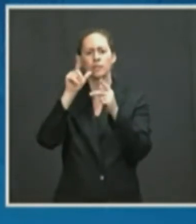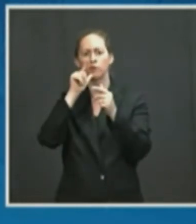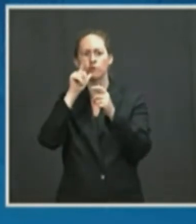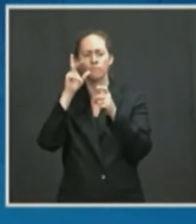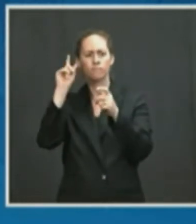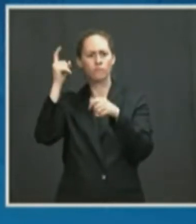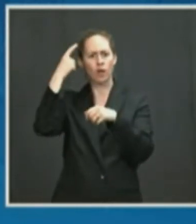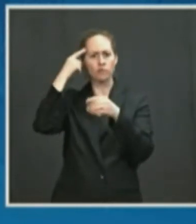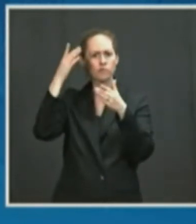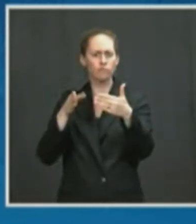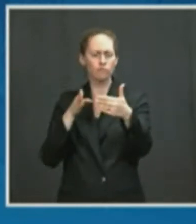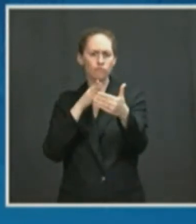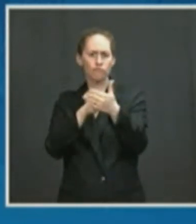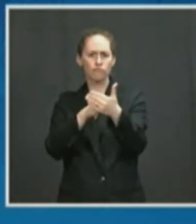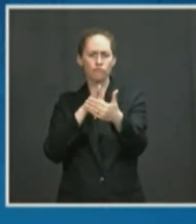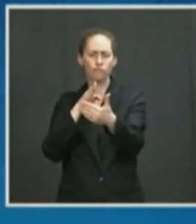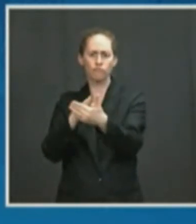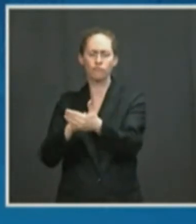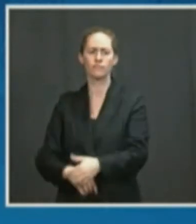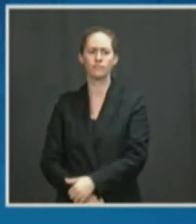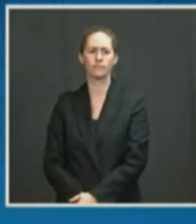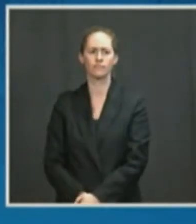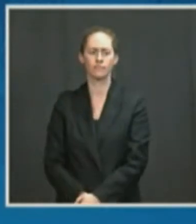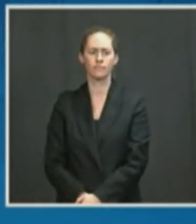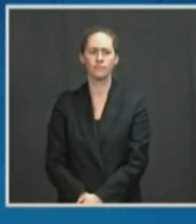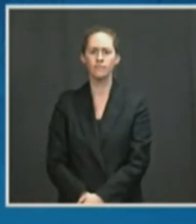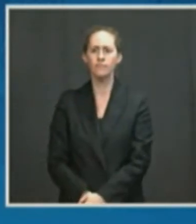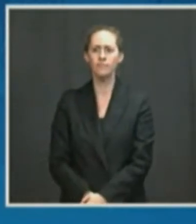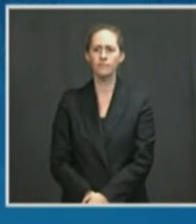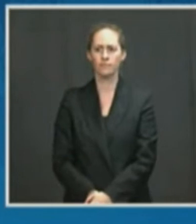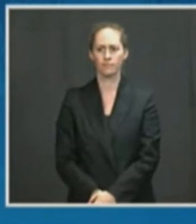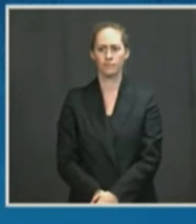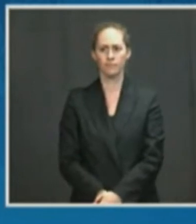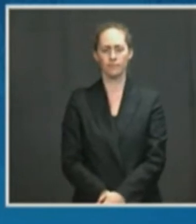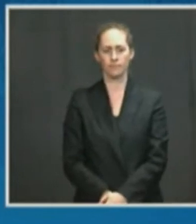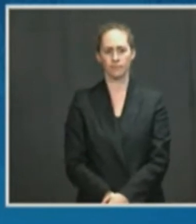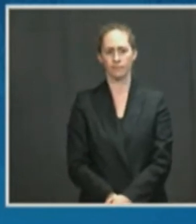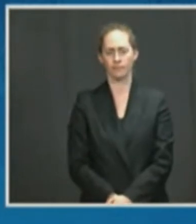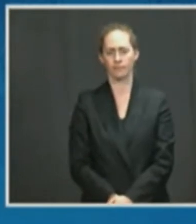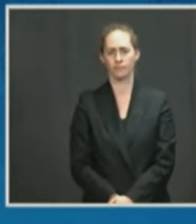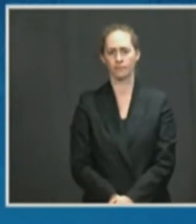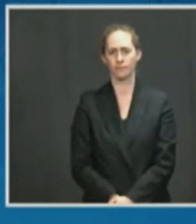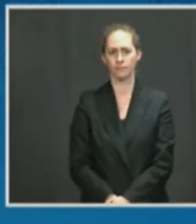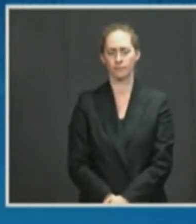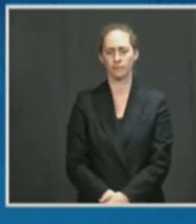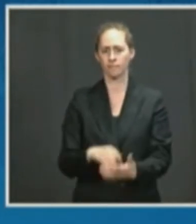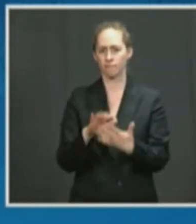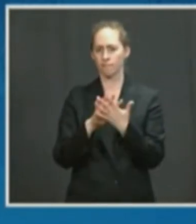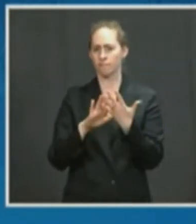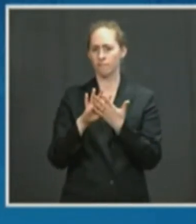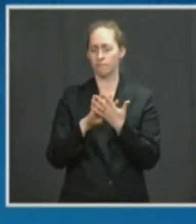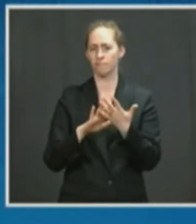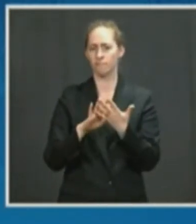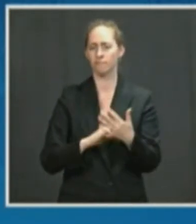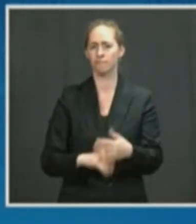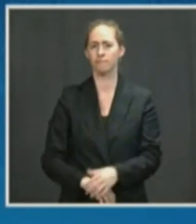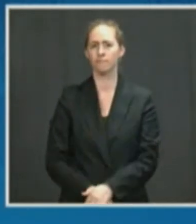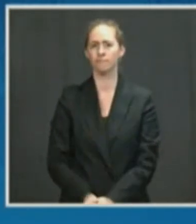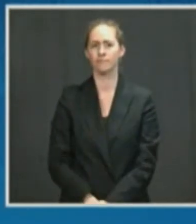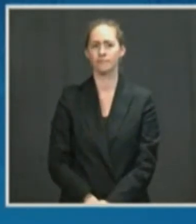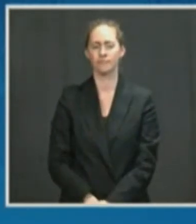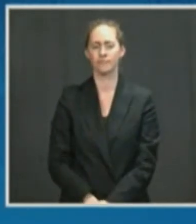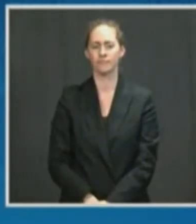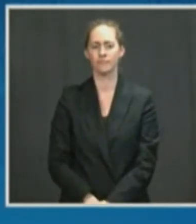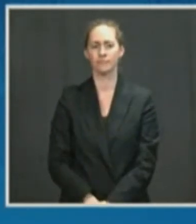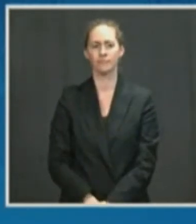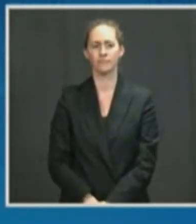what your predecessor asked, as I understood it, there's a trend in this country. There is judicial independence.